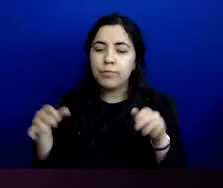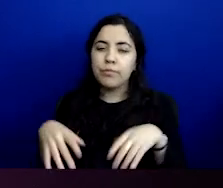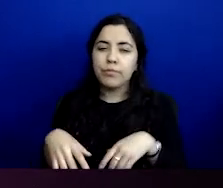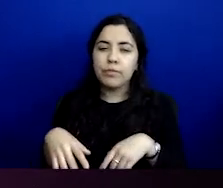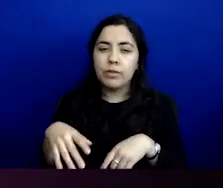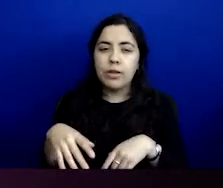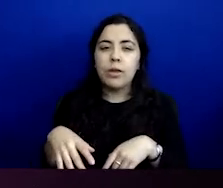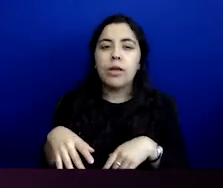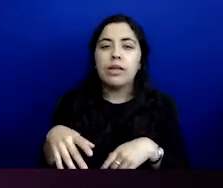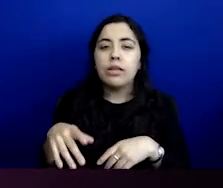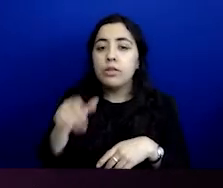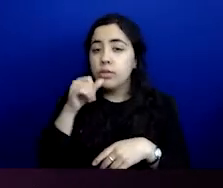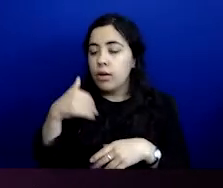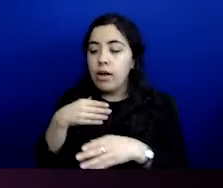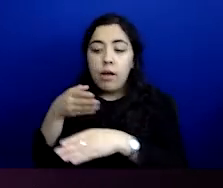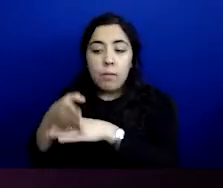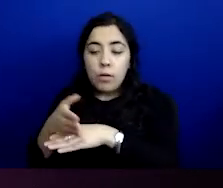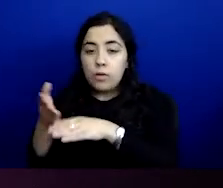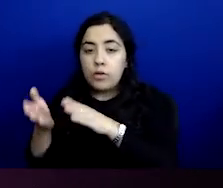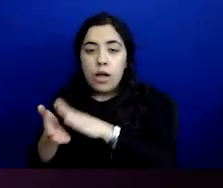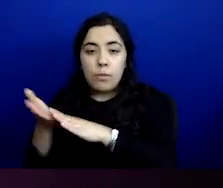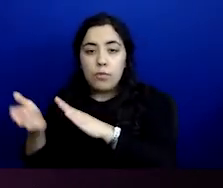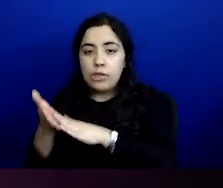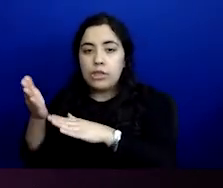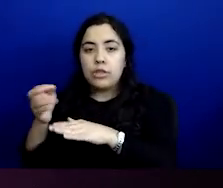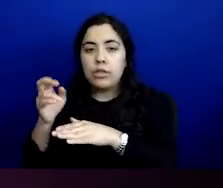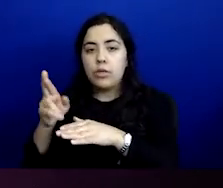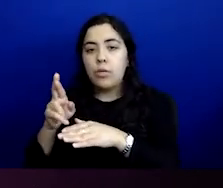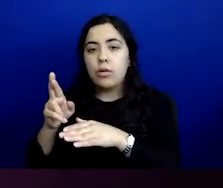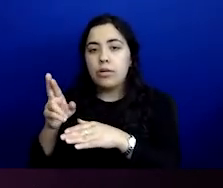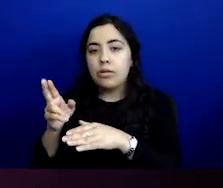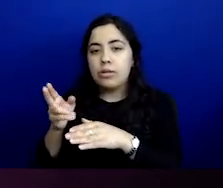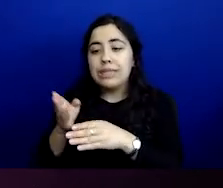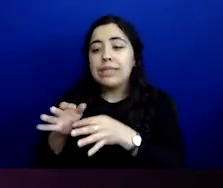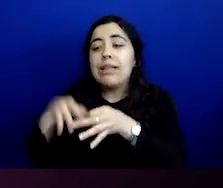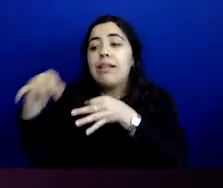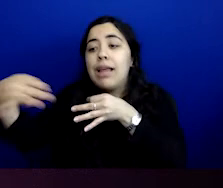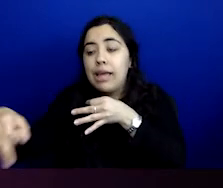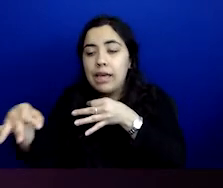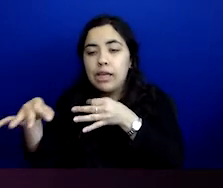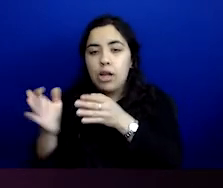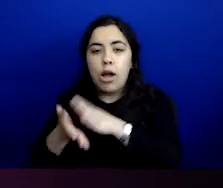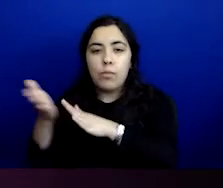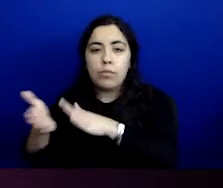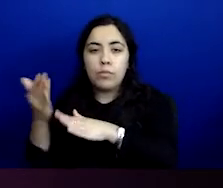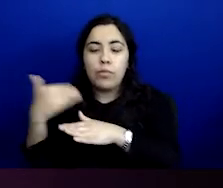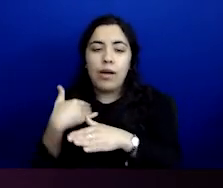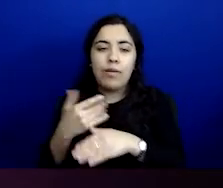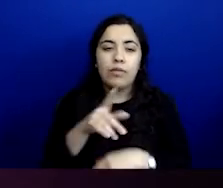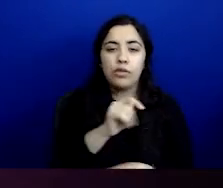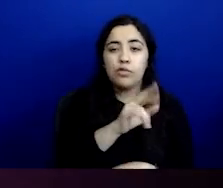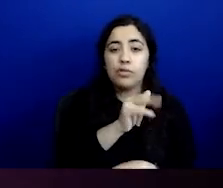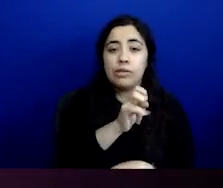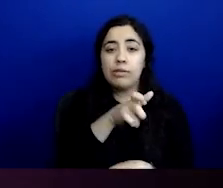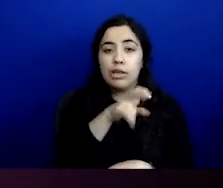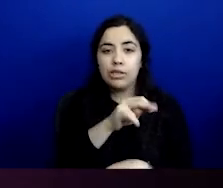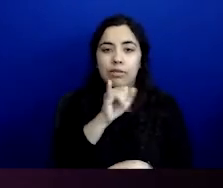docs. Instead of having a post operation or a delete operation, you have this idea of a transaction, which is a write operation.